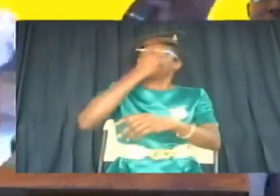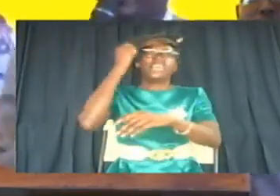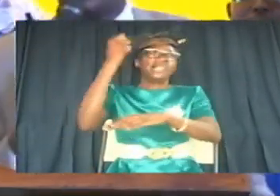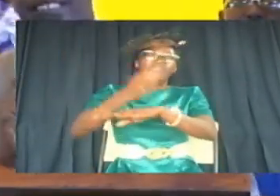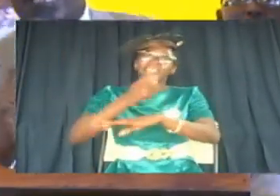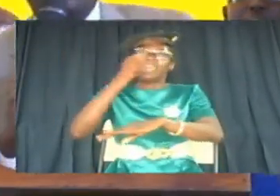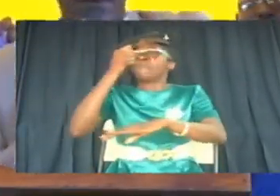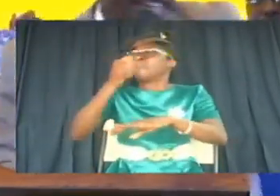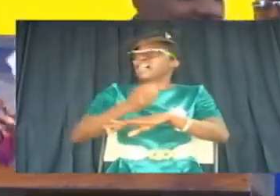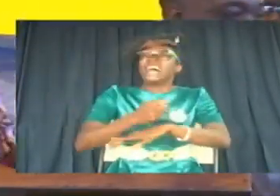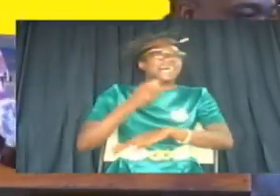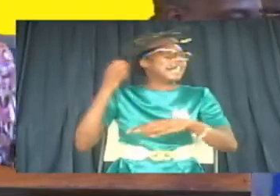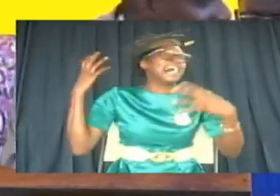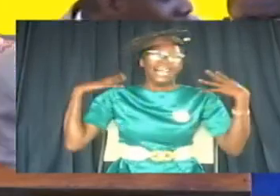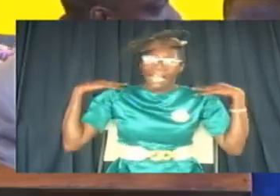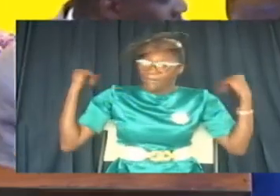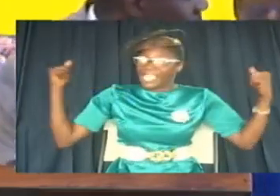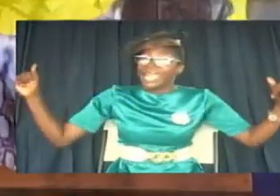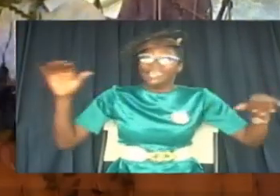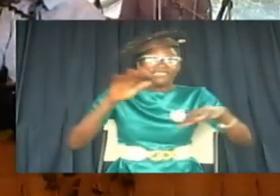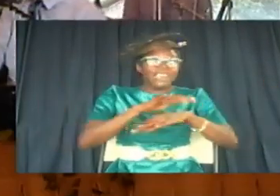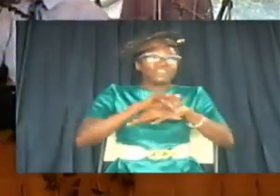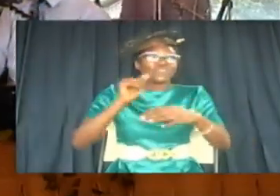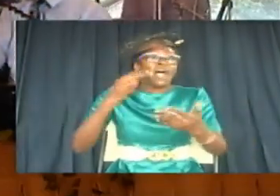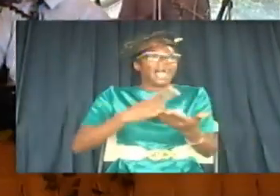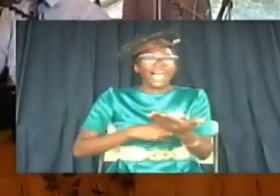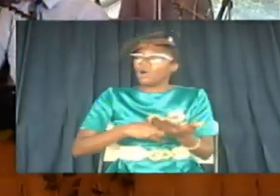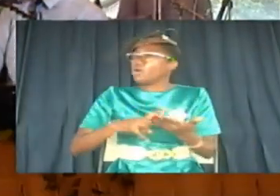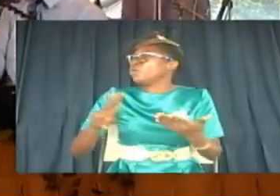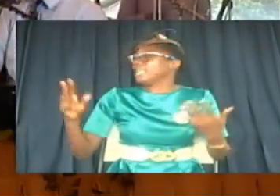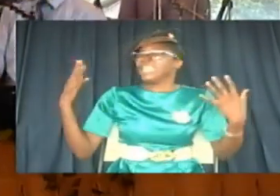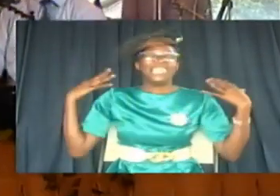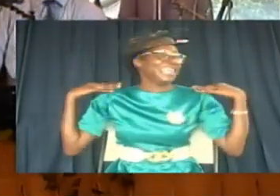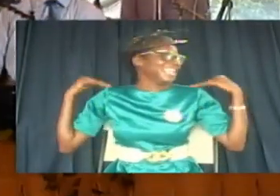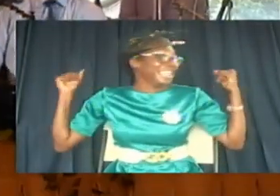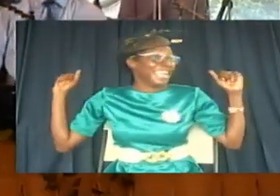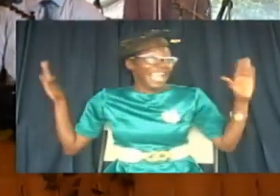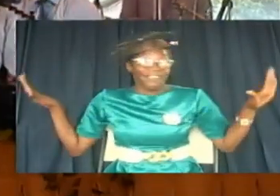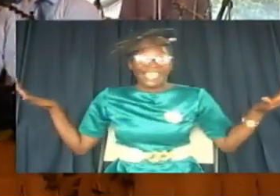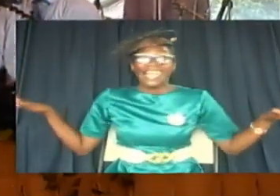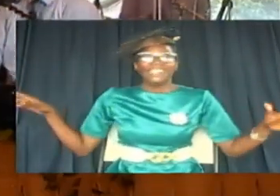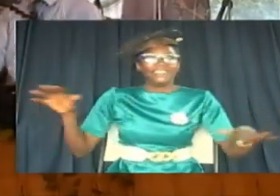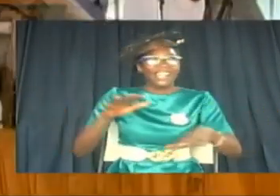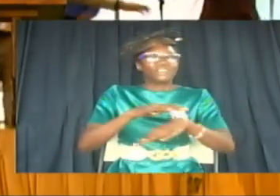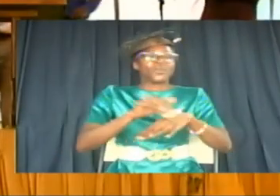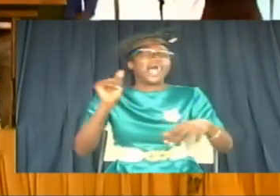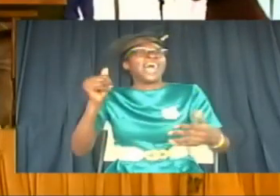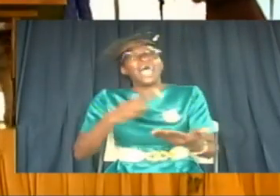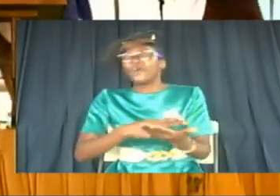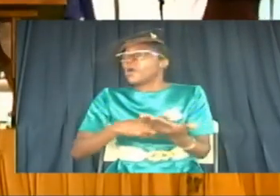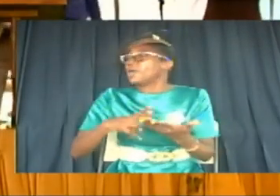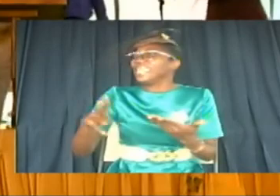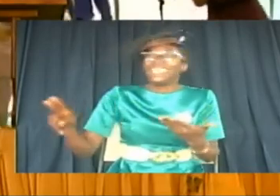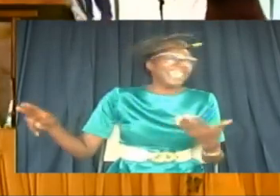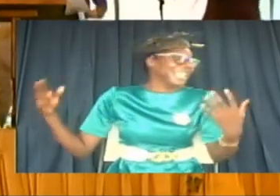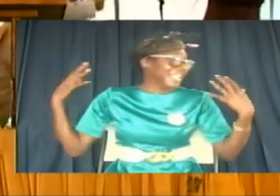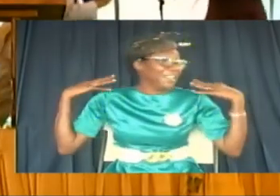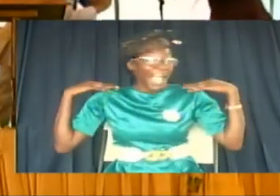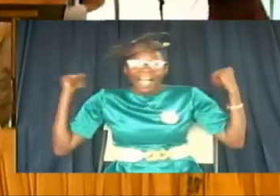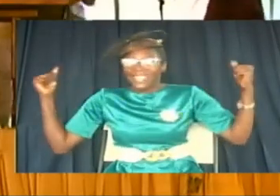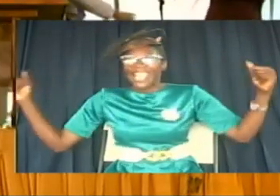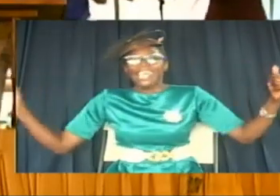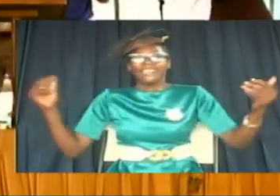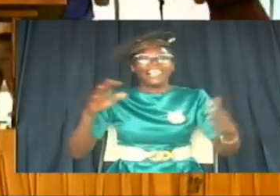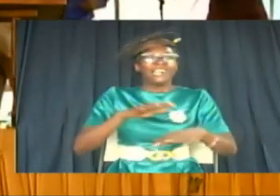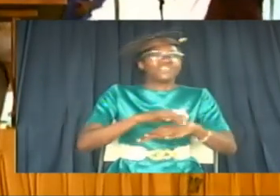strength filled the temple. The angels cried holy. The seraphims, the seraphims. The angels cried holy. The archangels were crying